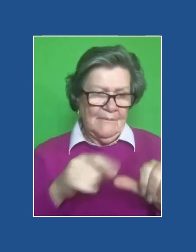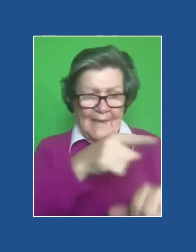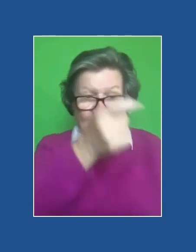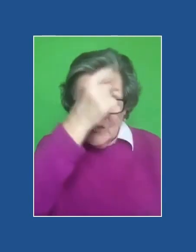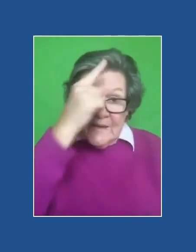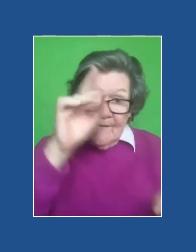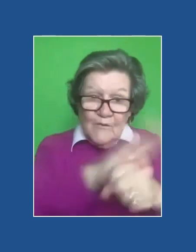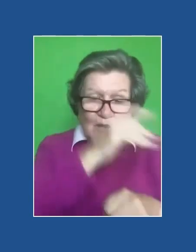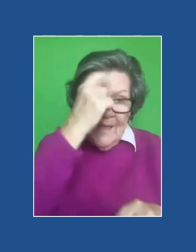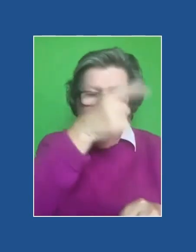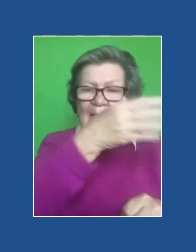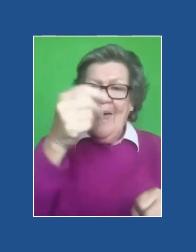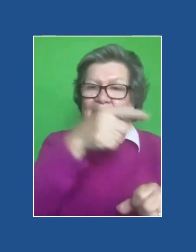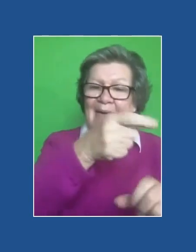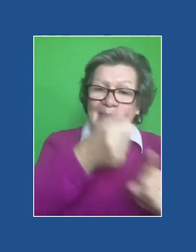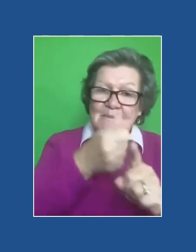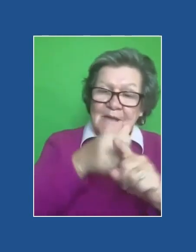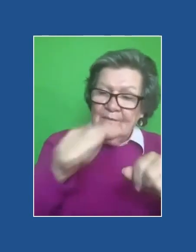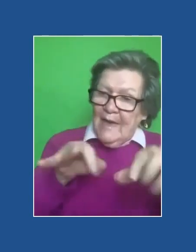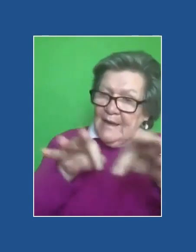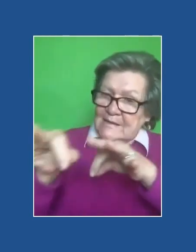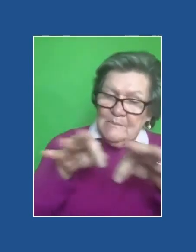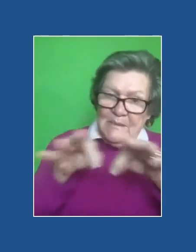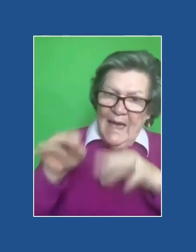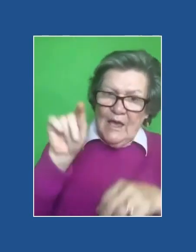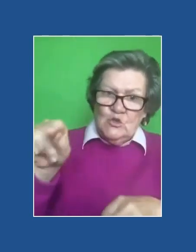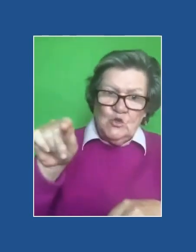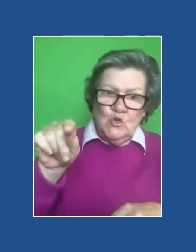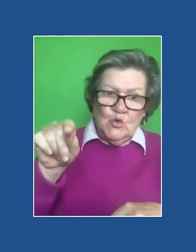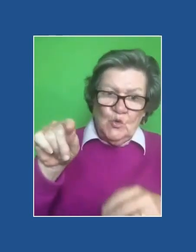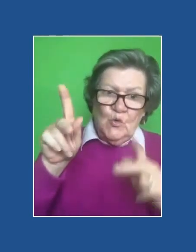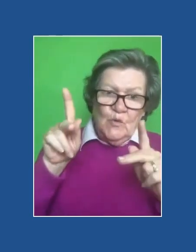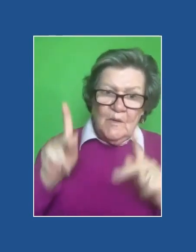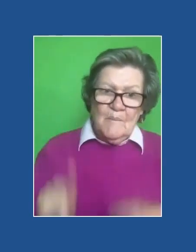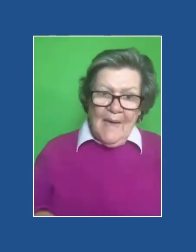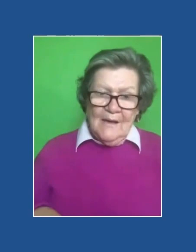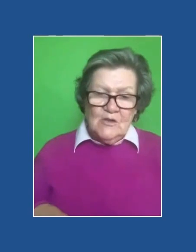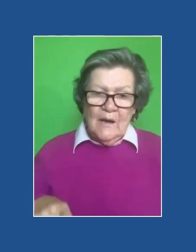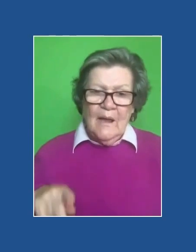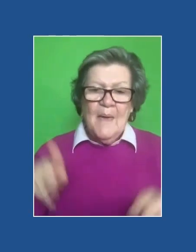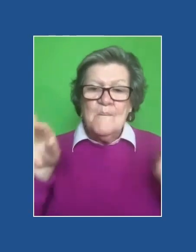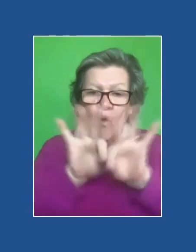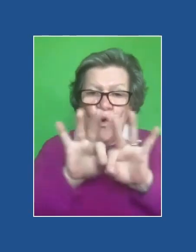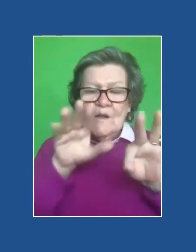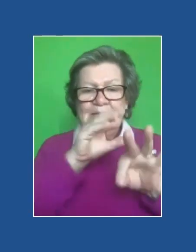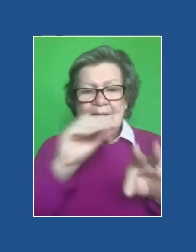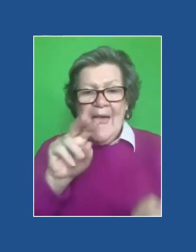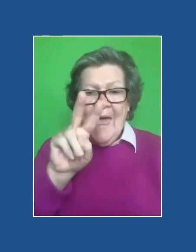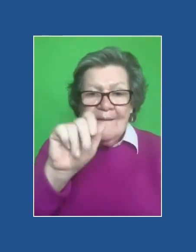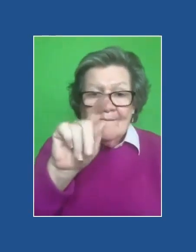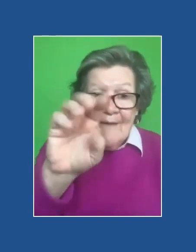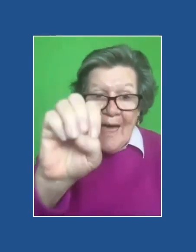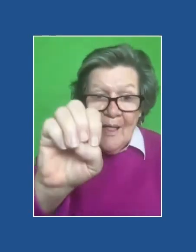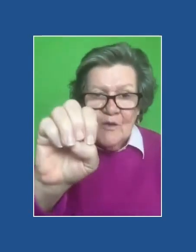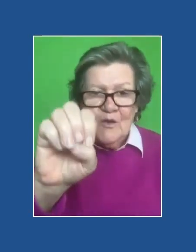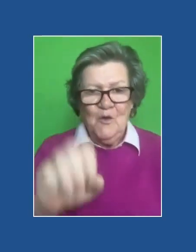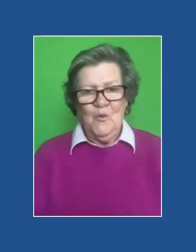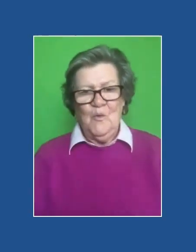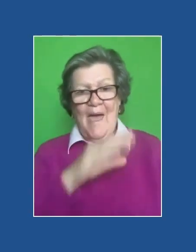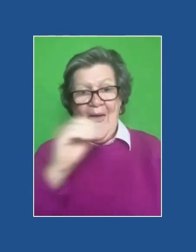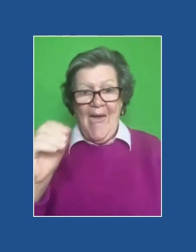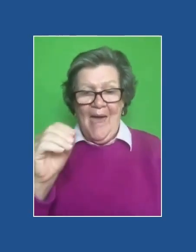to explain this to patients in very plain language, the importance and the value and the repeated process